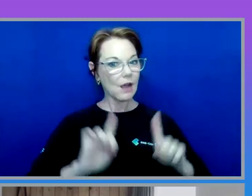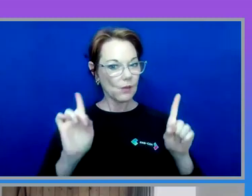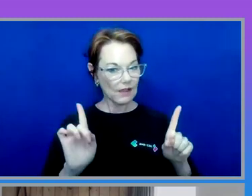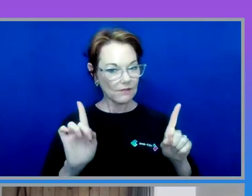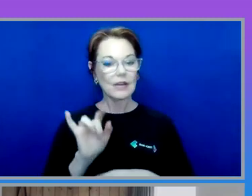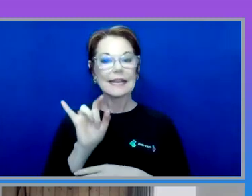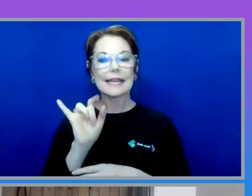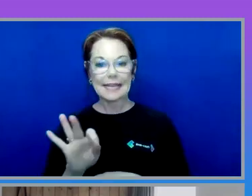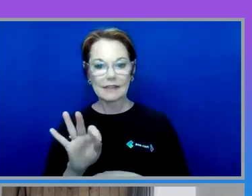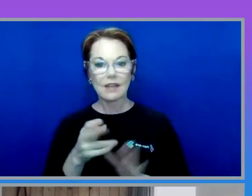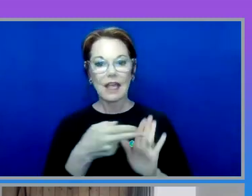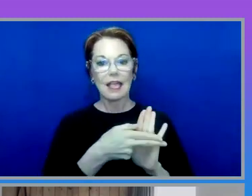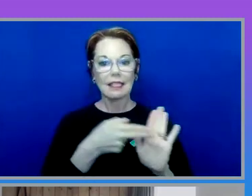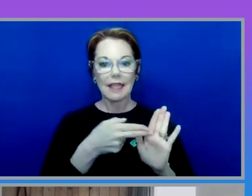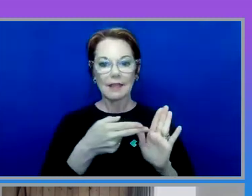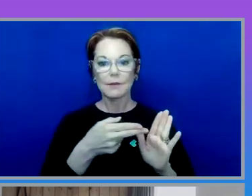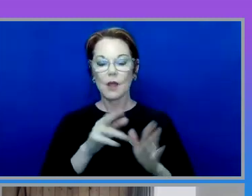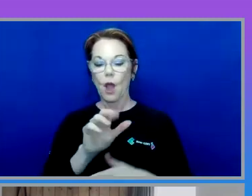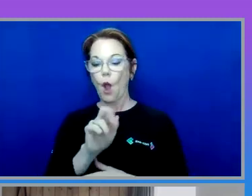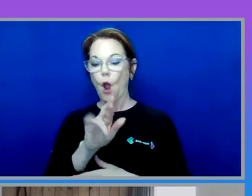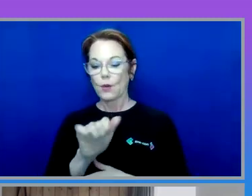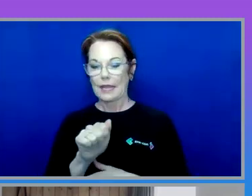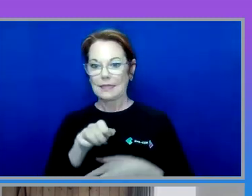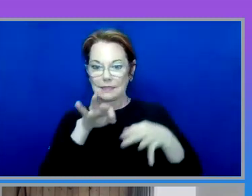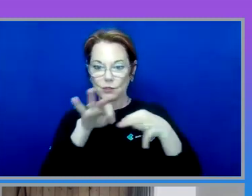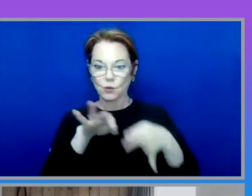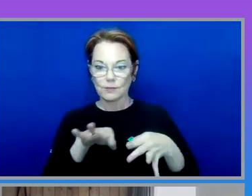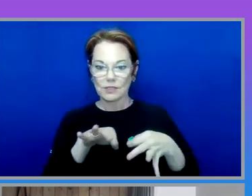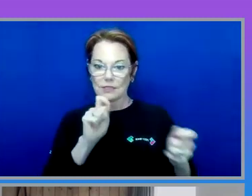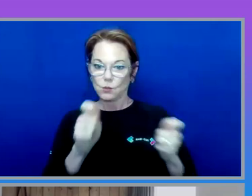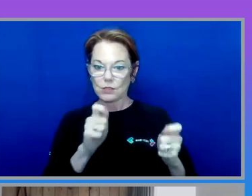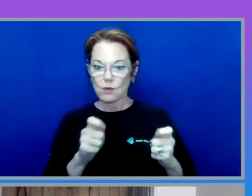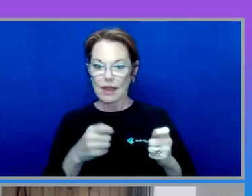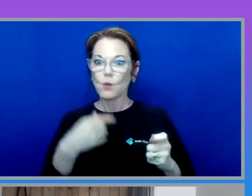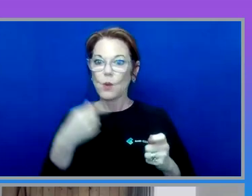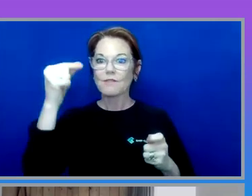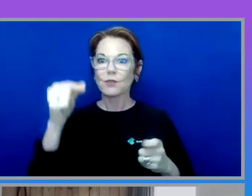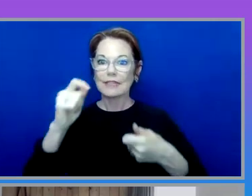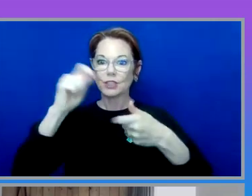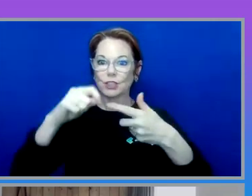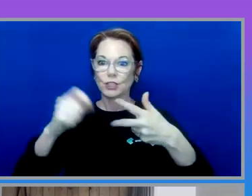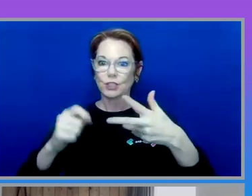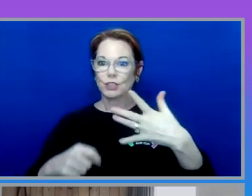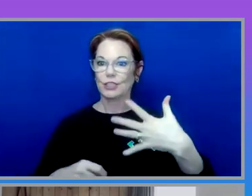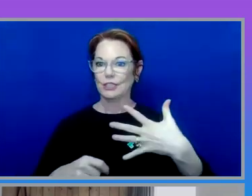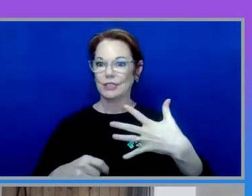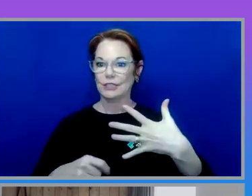If we change ARIA label to ARIA description, we get green lights all the way. Now, don't do this for all help texts, but